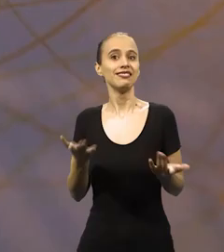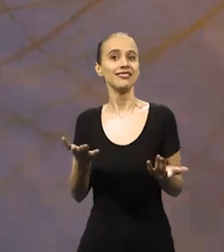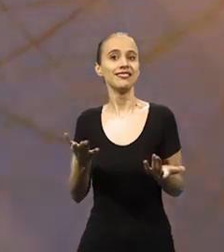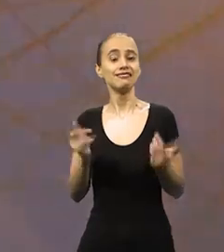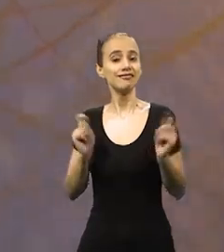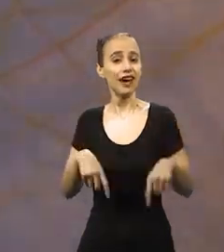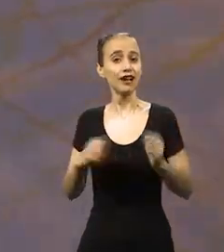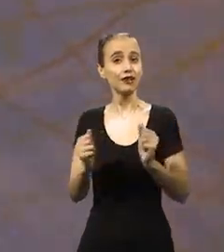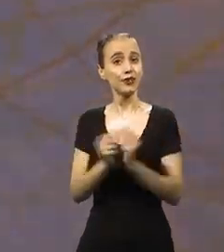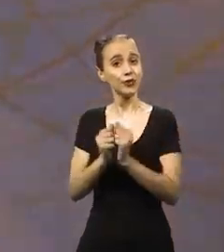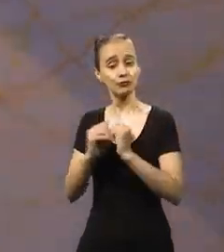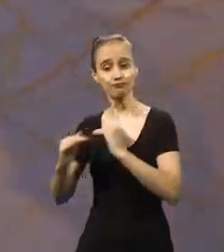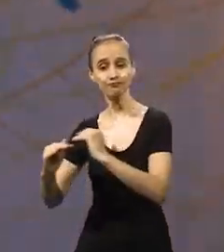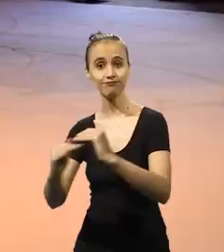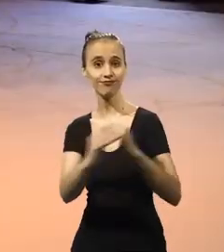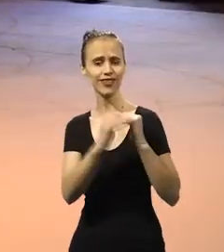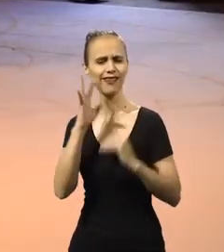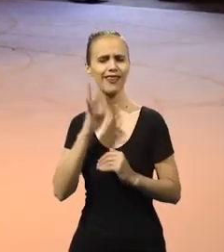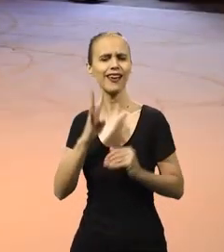they are heavy,